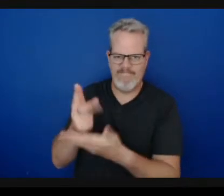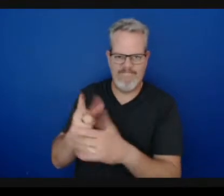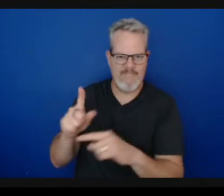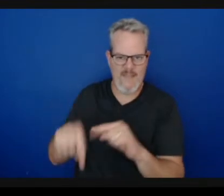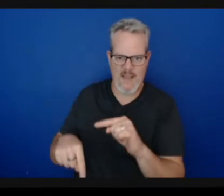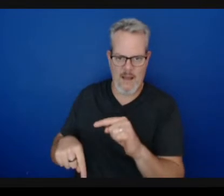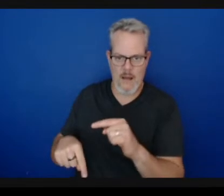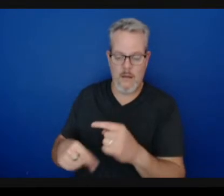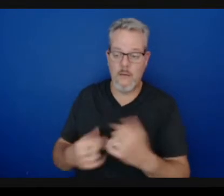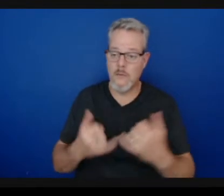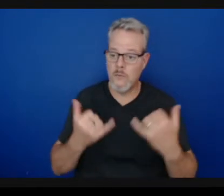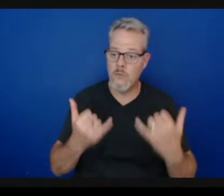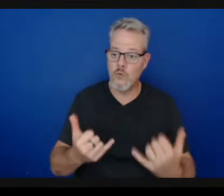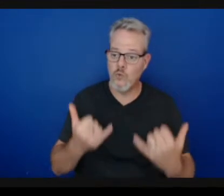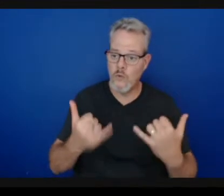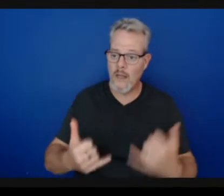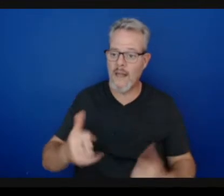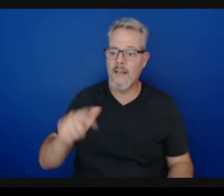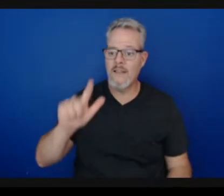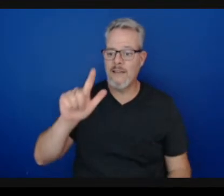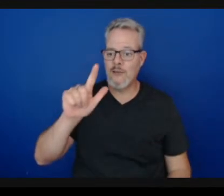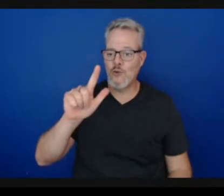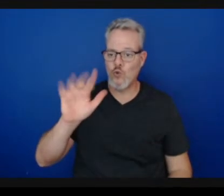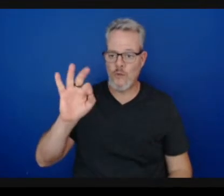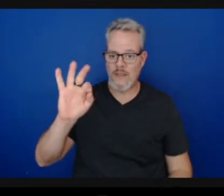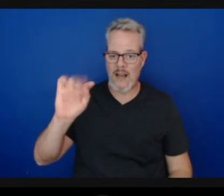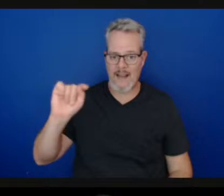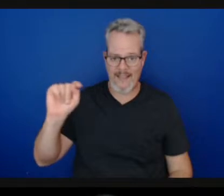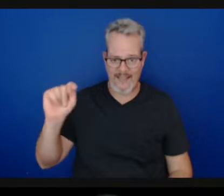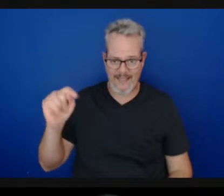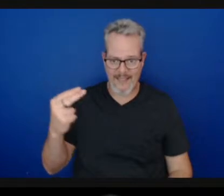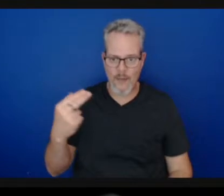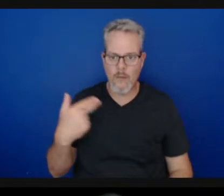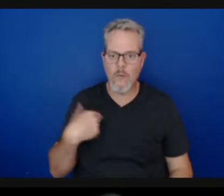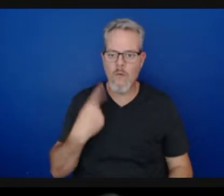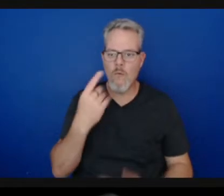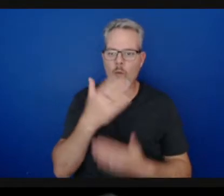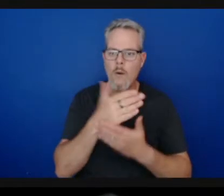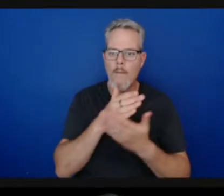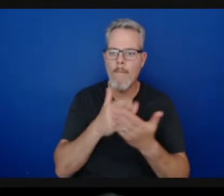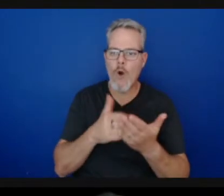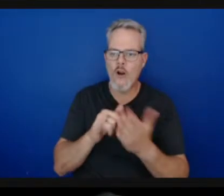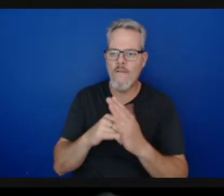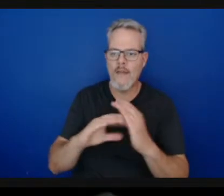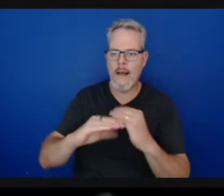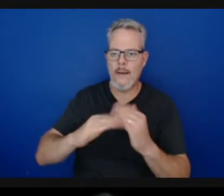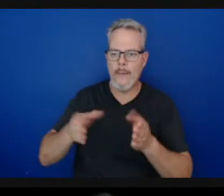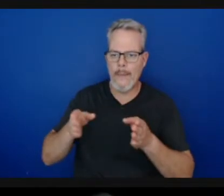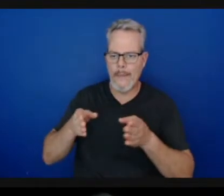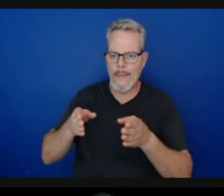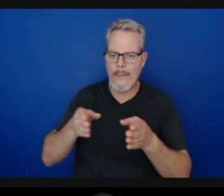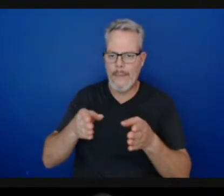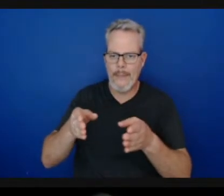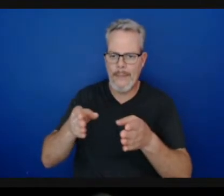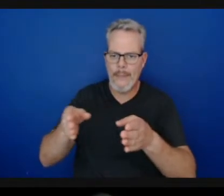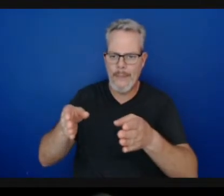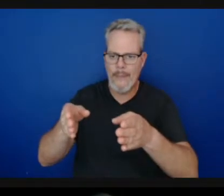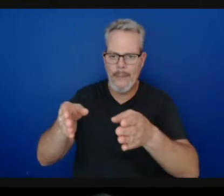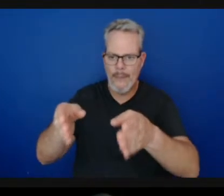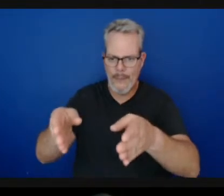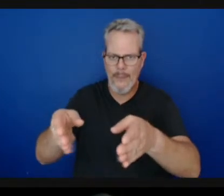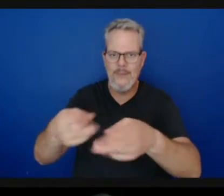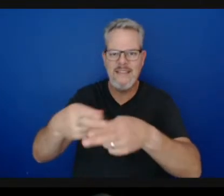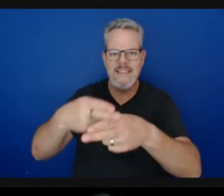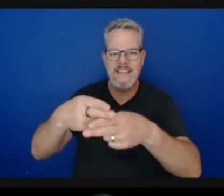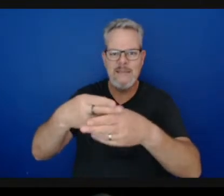Today, the 29th, there's been a section of the entrance lane to the national park that's been temporarily